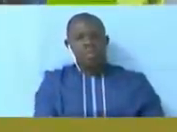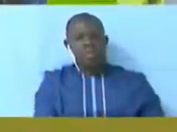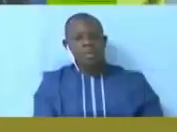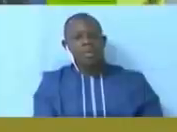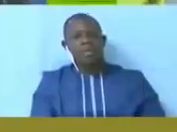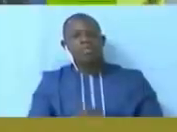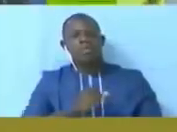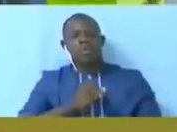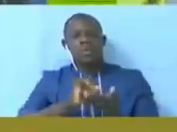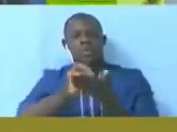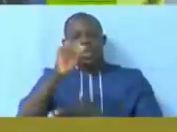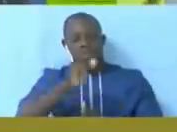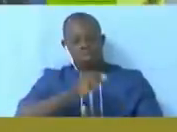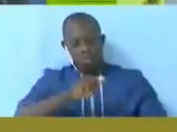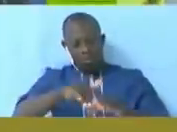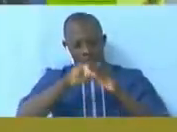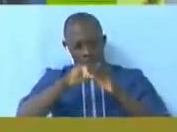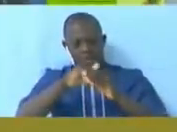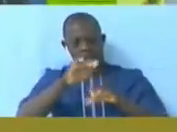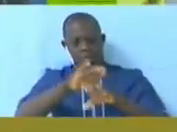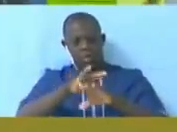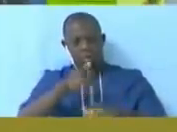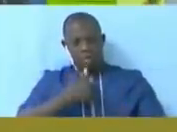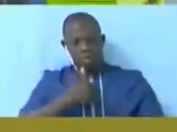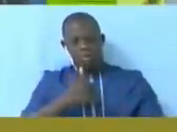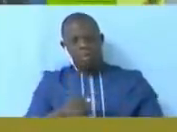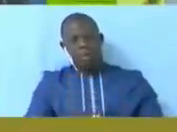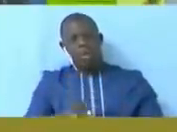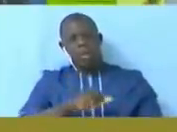sent a friend of his to me. Said